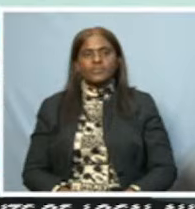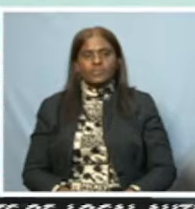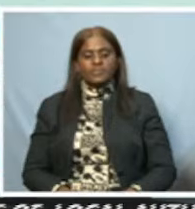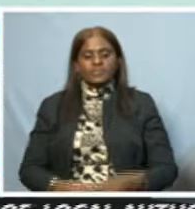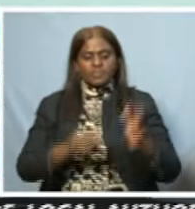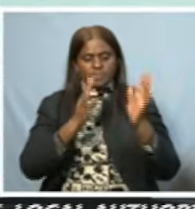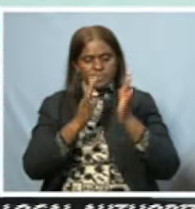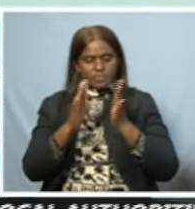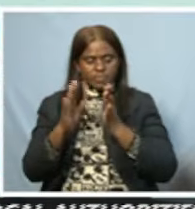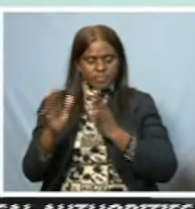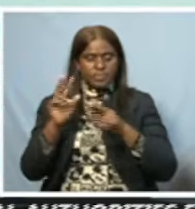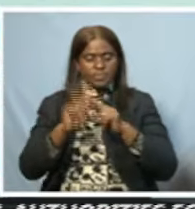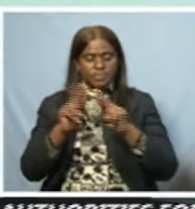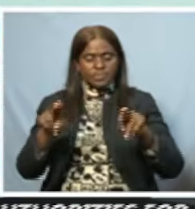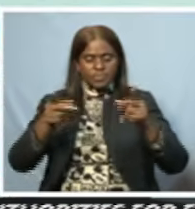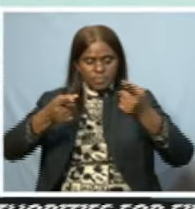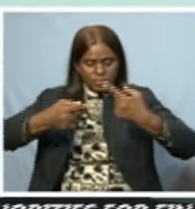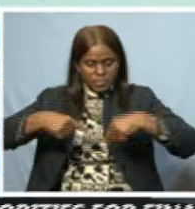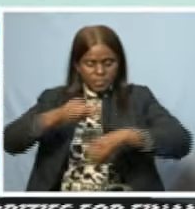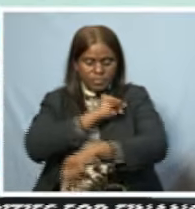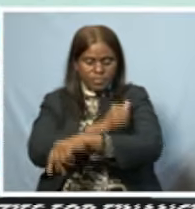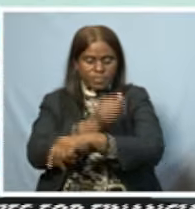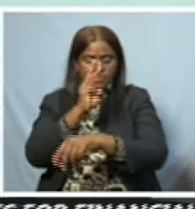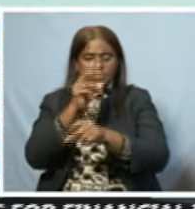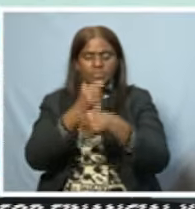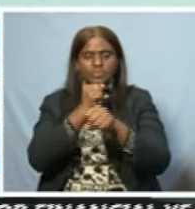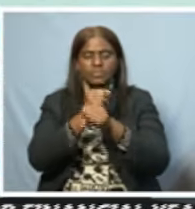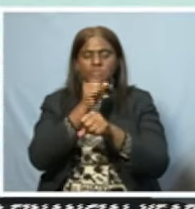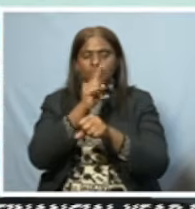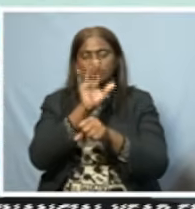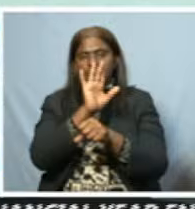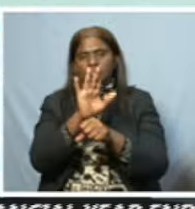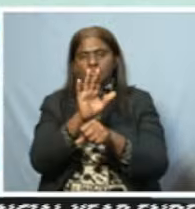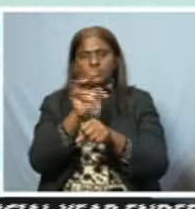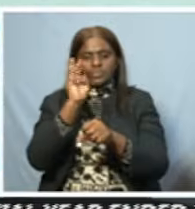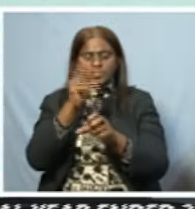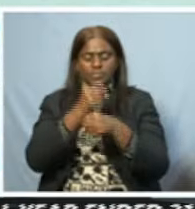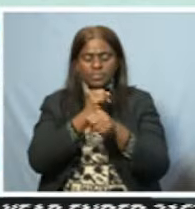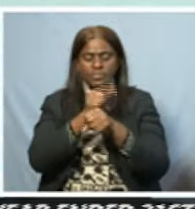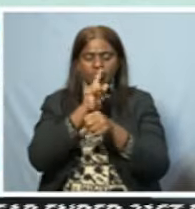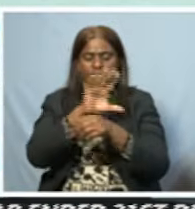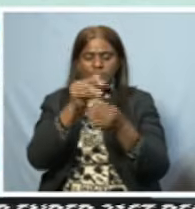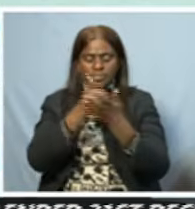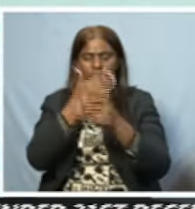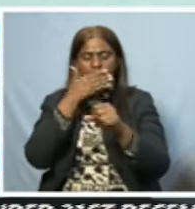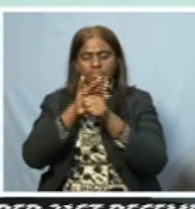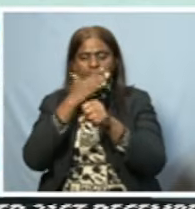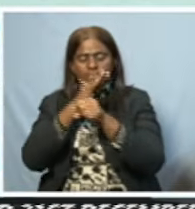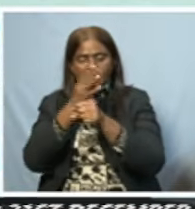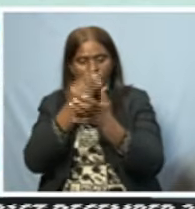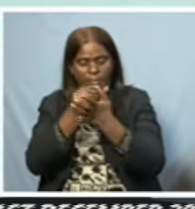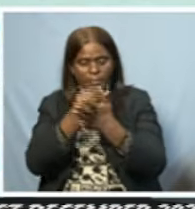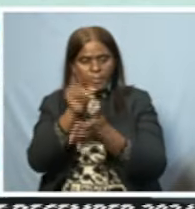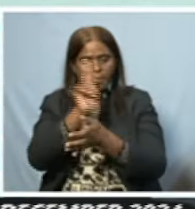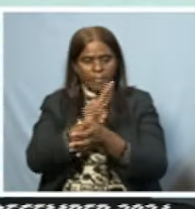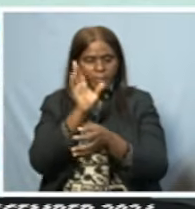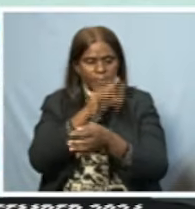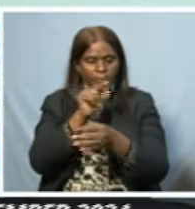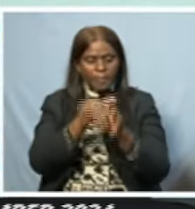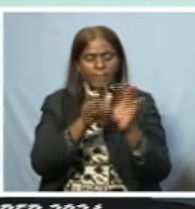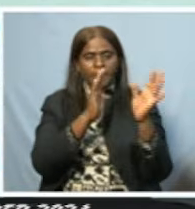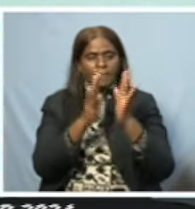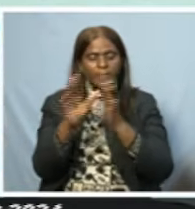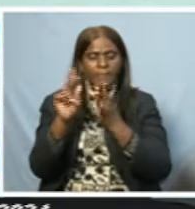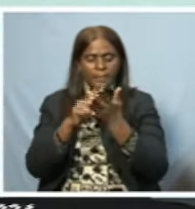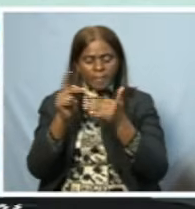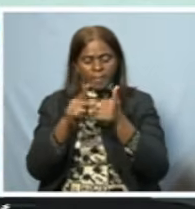Medial measure, Chair, the local authority will ensure that committed funds are spent on planned programs